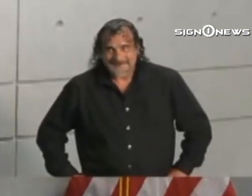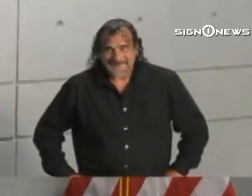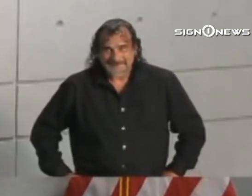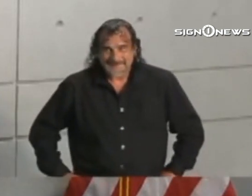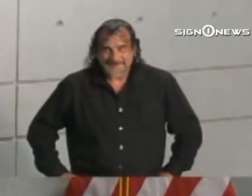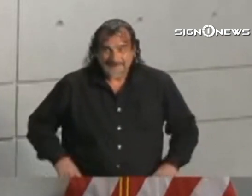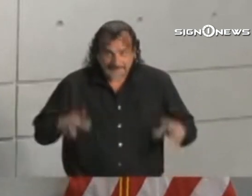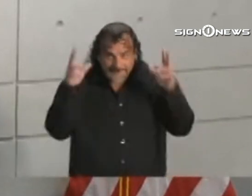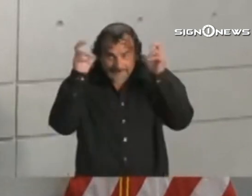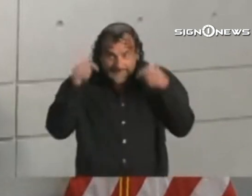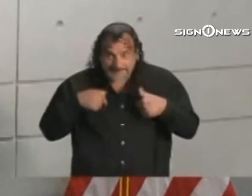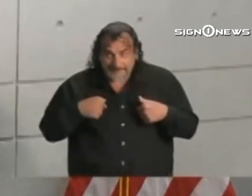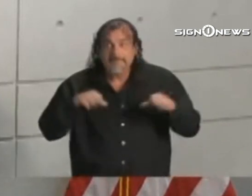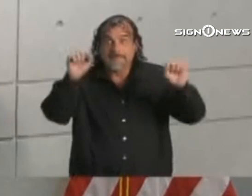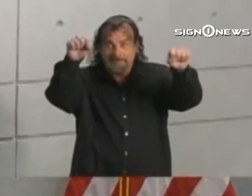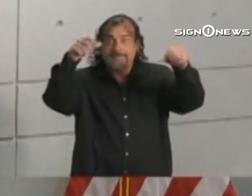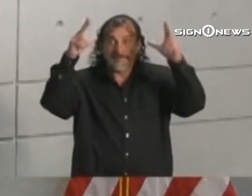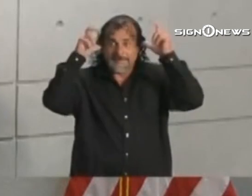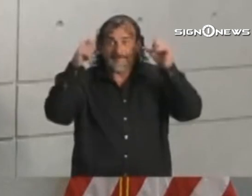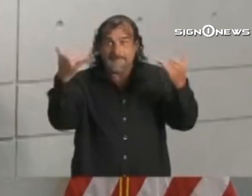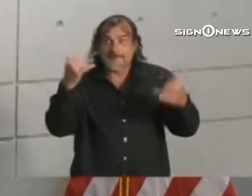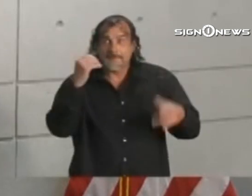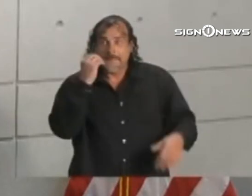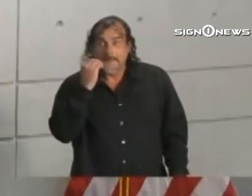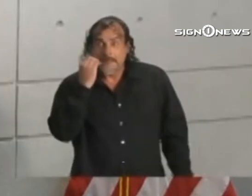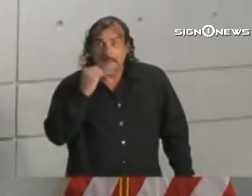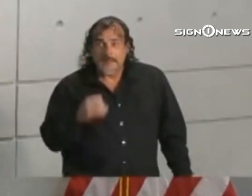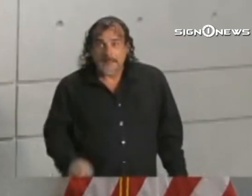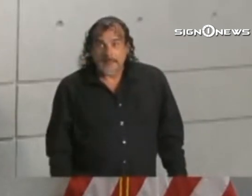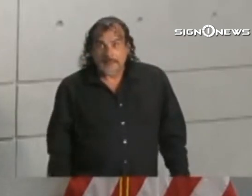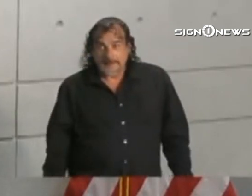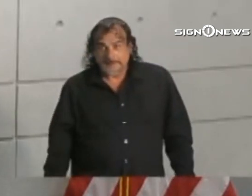Governor, can you hear me? I can now hear you. Thank you.